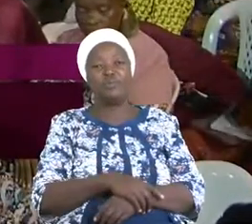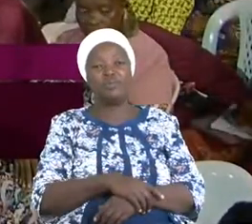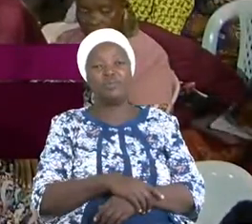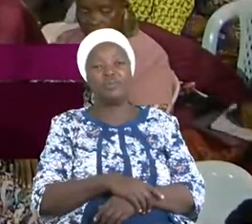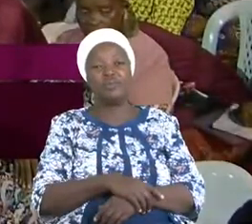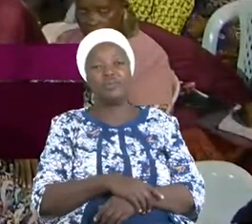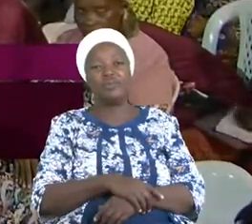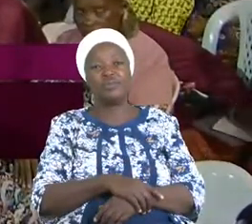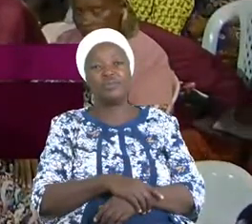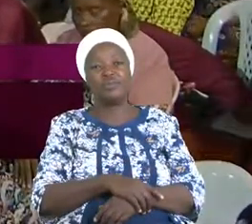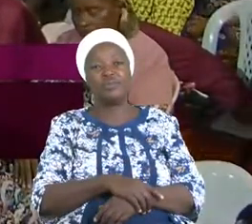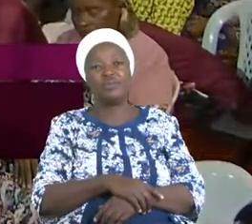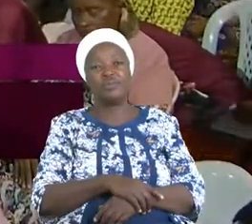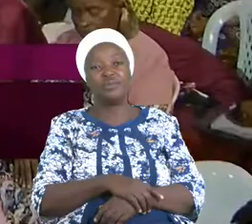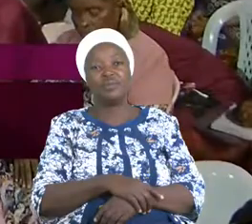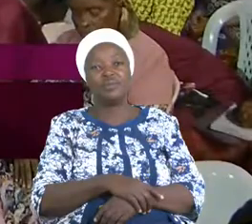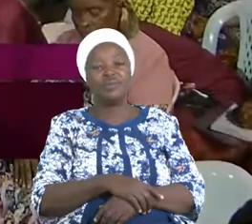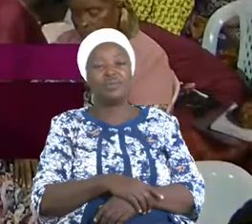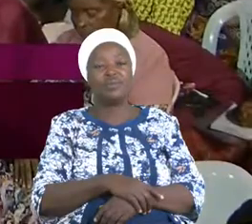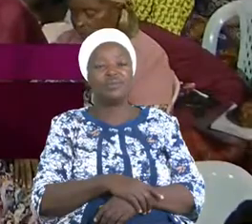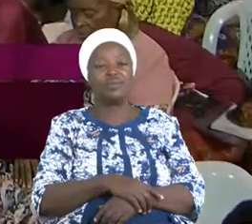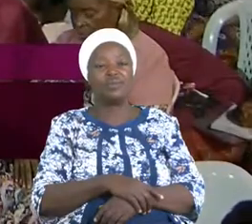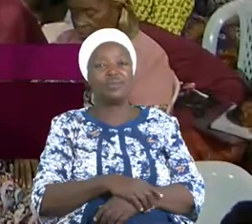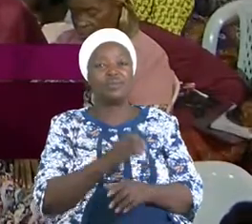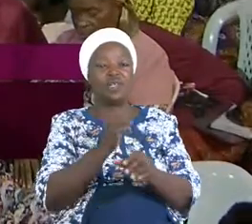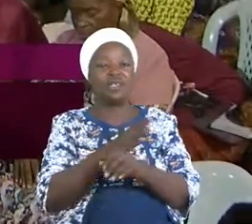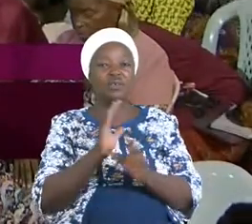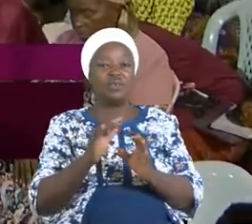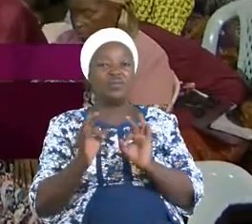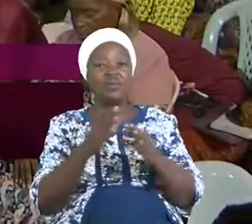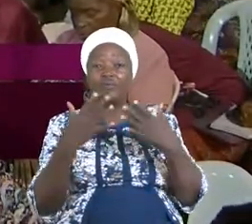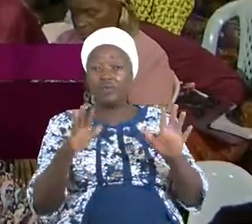Counselors, if you are finished, let's know, please.